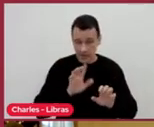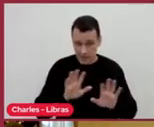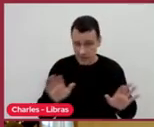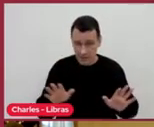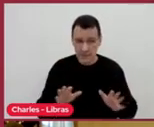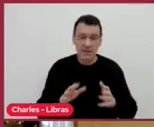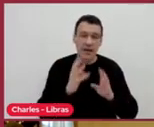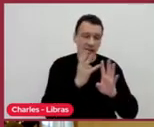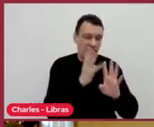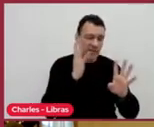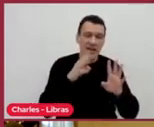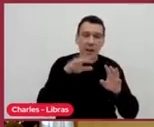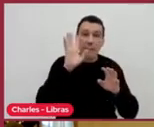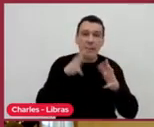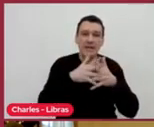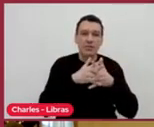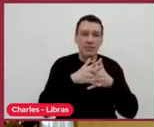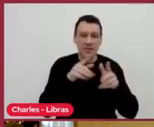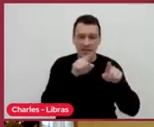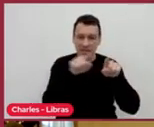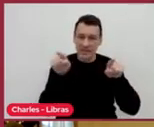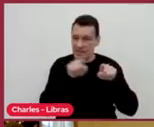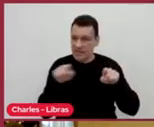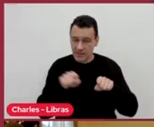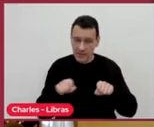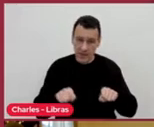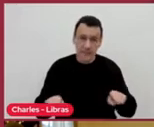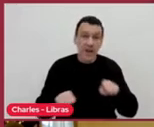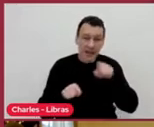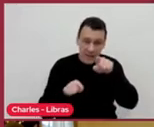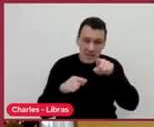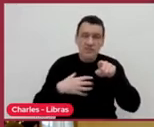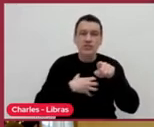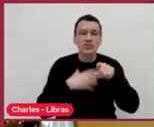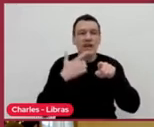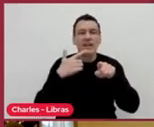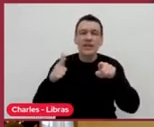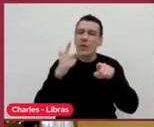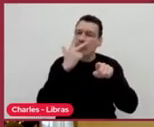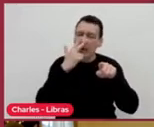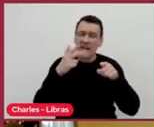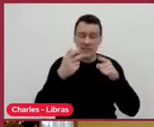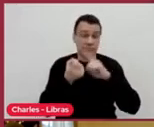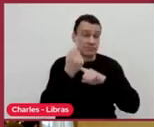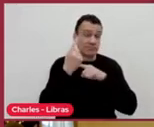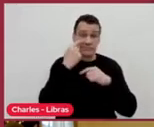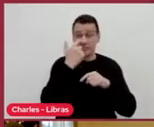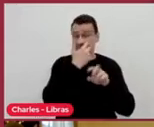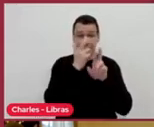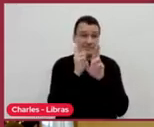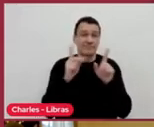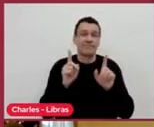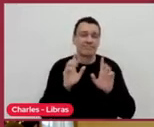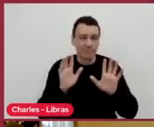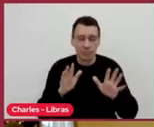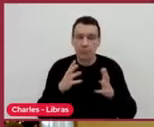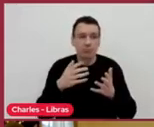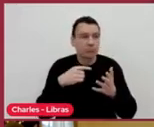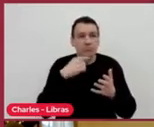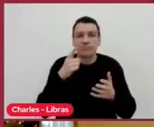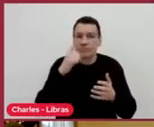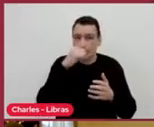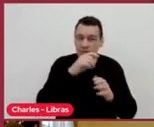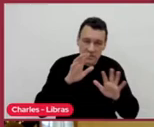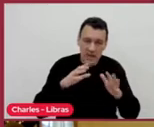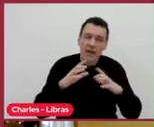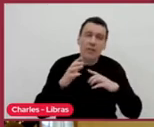query. This query language is quite bizarre for people that are not used to, so I'm not going to explain a little bit, but